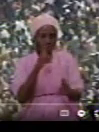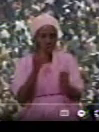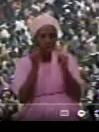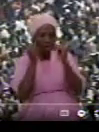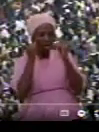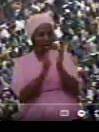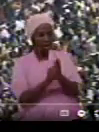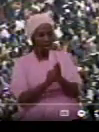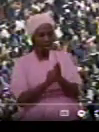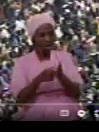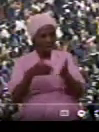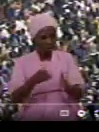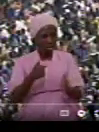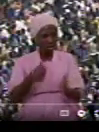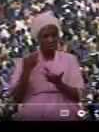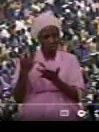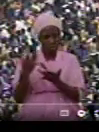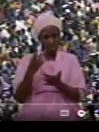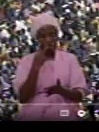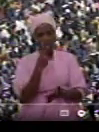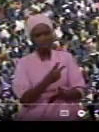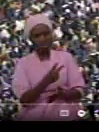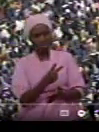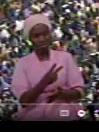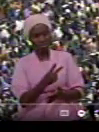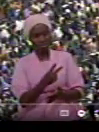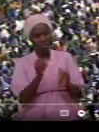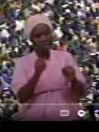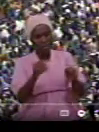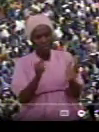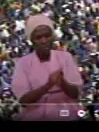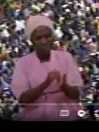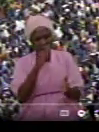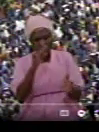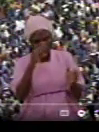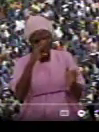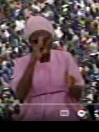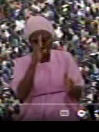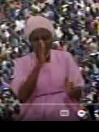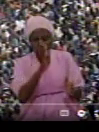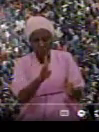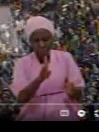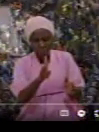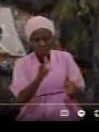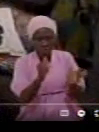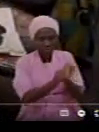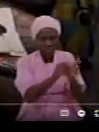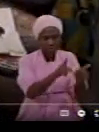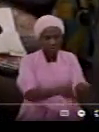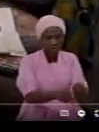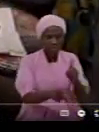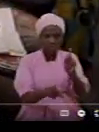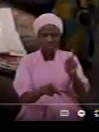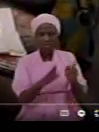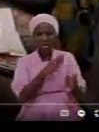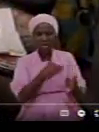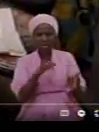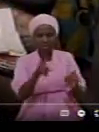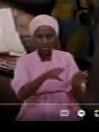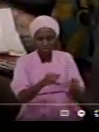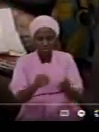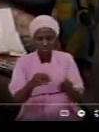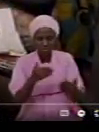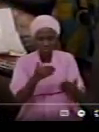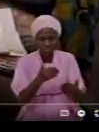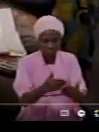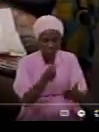Let me wait. Let me see. Can that be so and so? And you get near, and you look